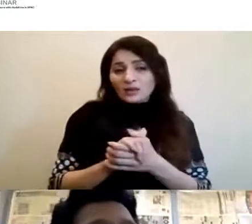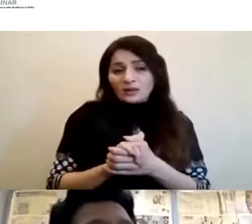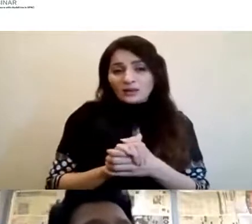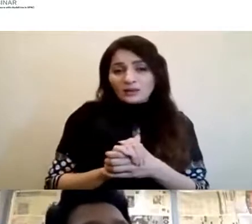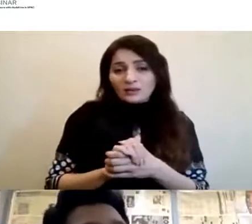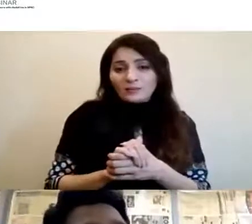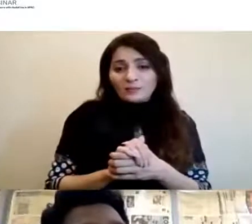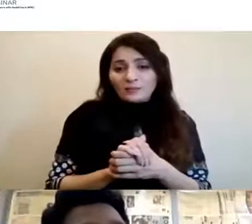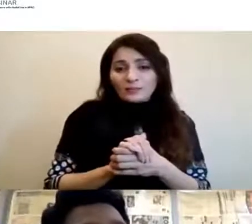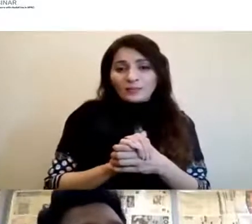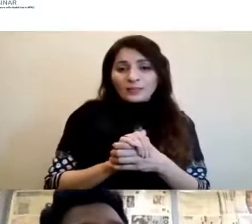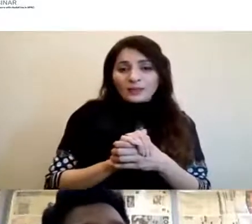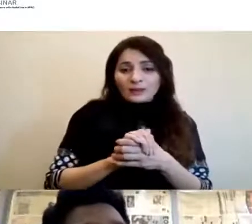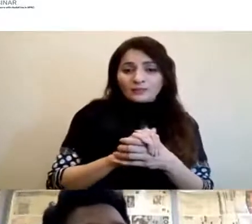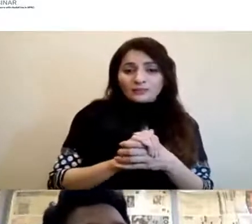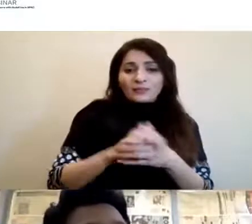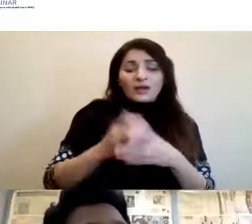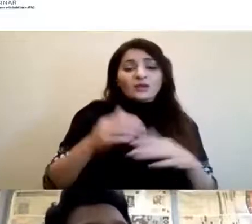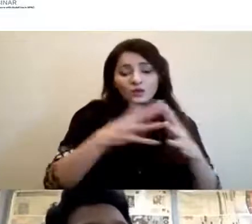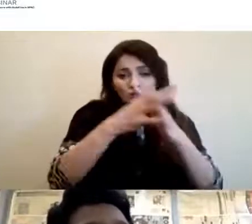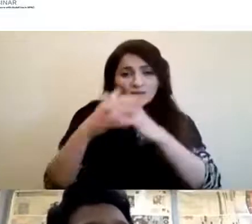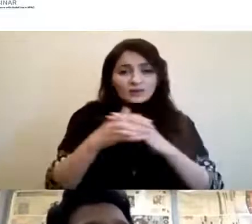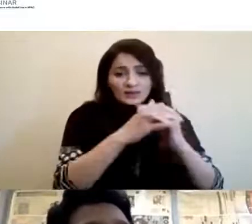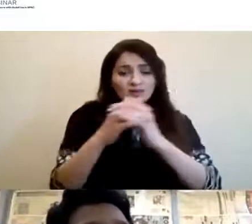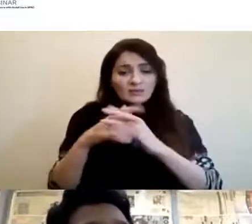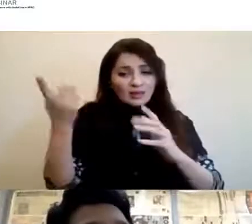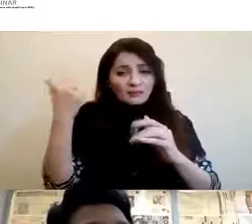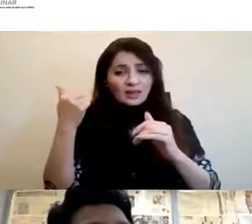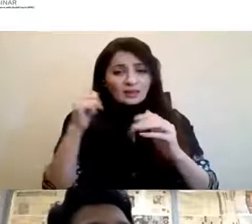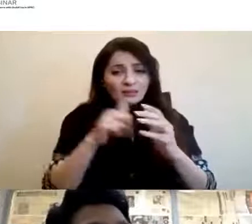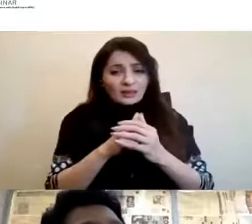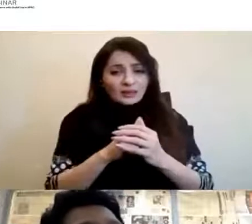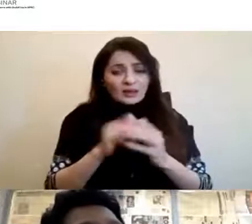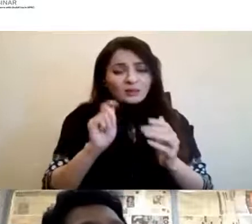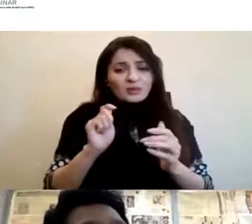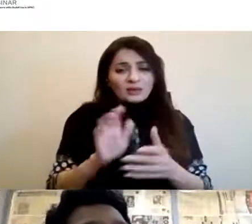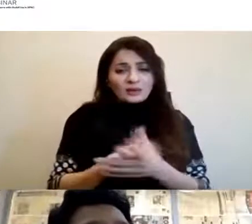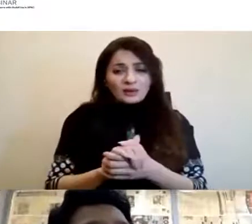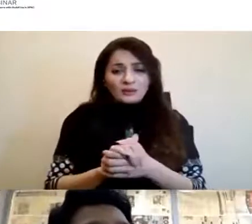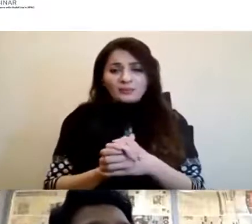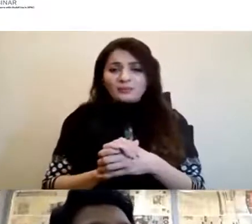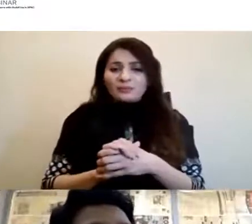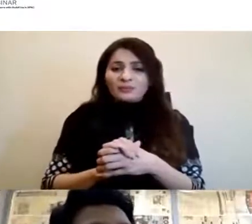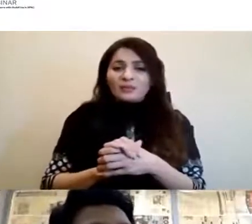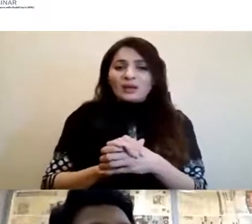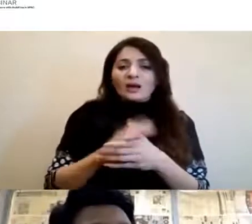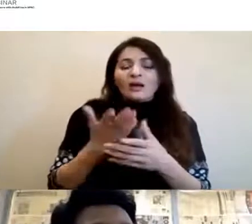in the United States. It's a very strong program, and it would be interesting to see if it could be